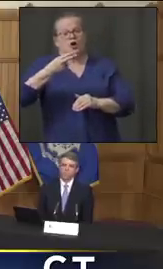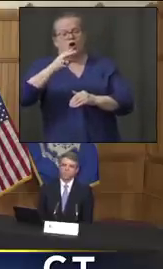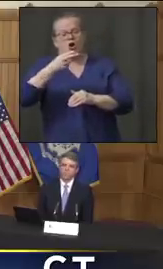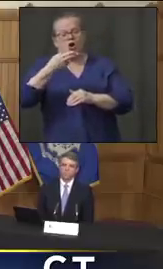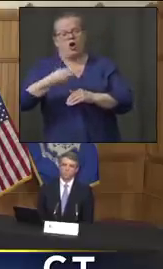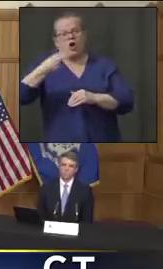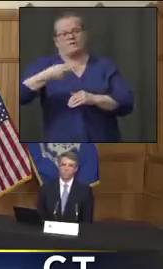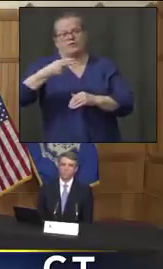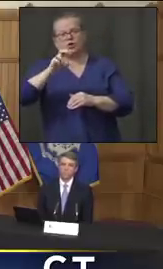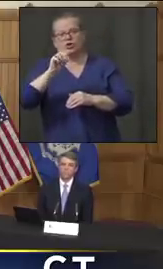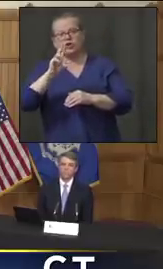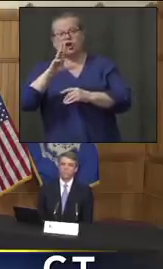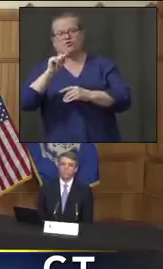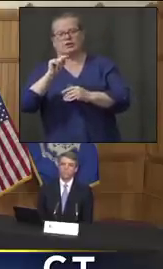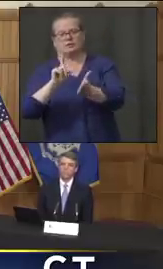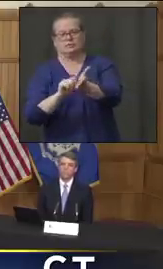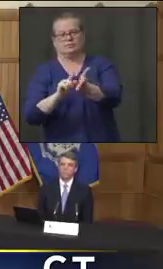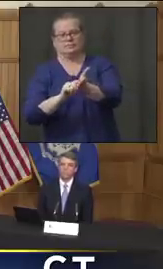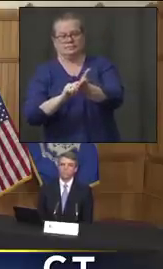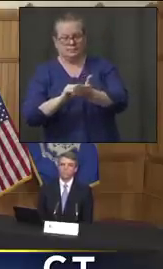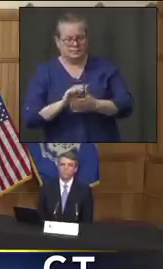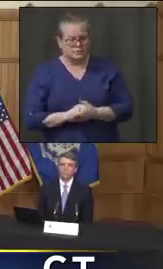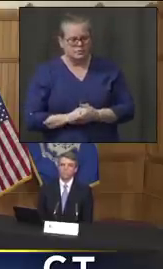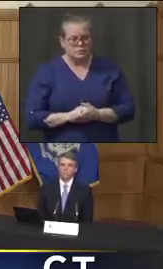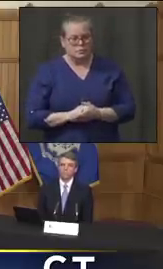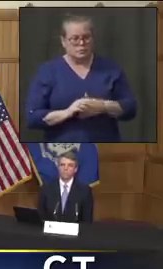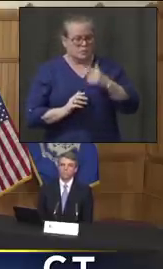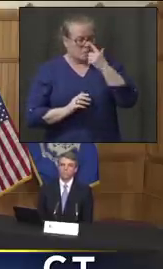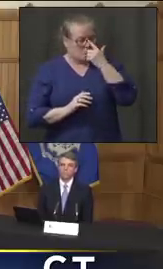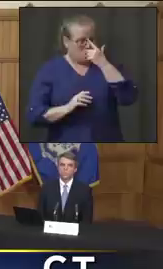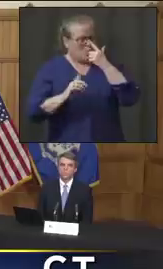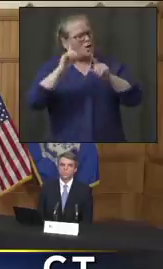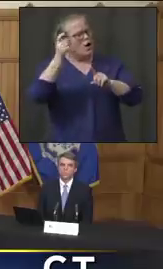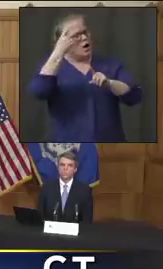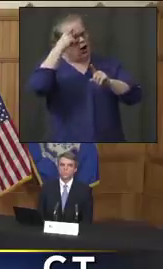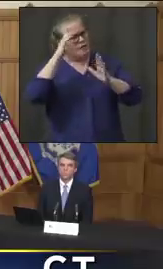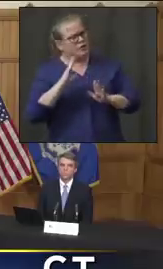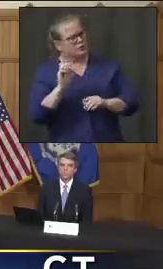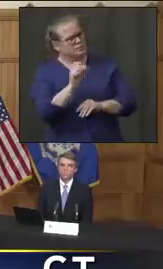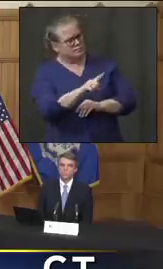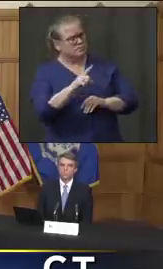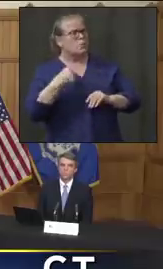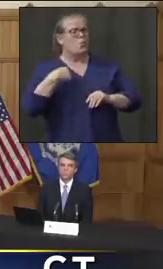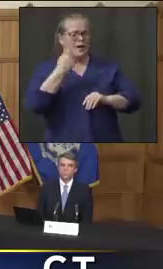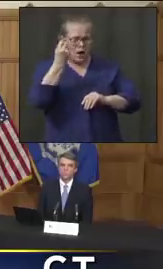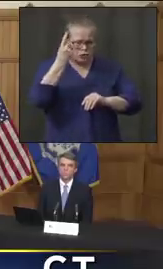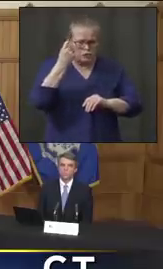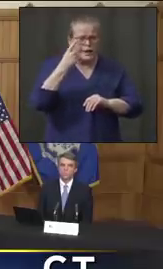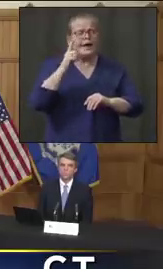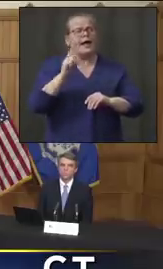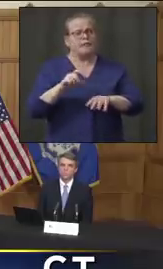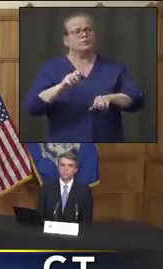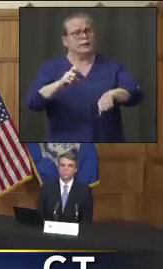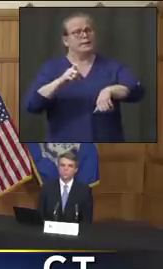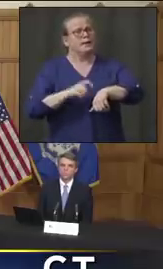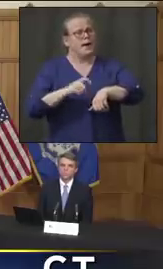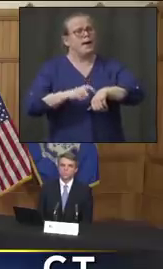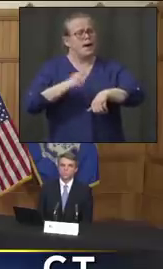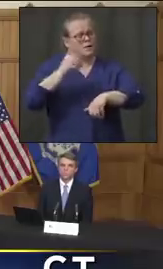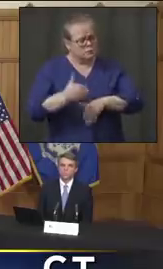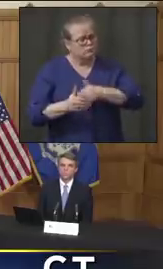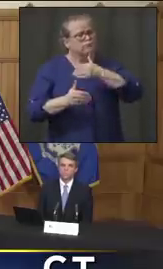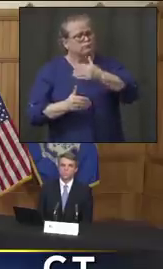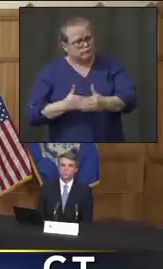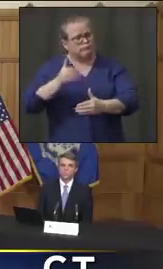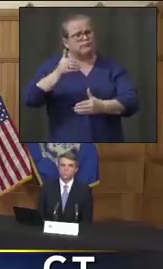Thanks, Max. Governor, obviously we understand that this has to be phased in and it's industry by industry, but